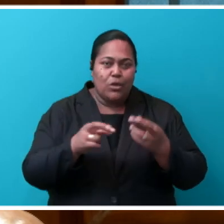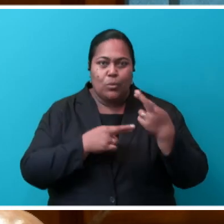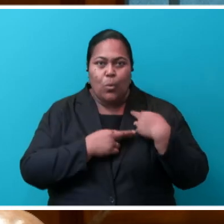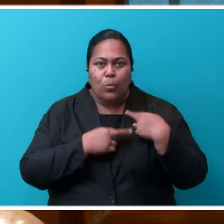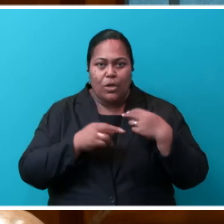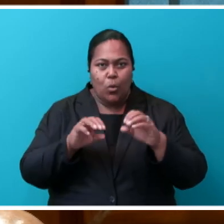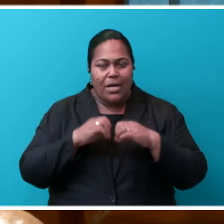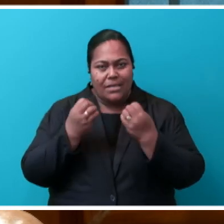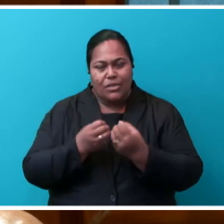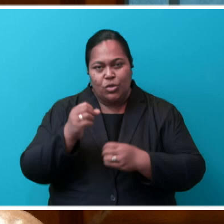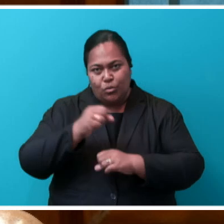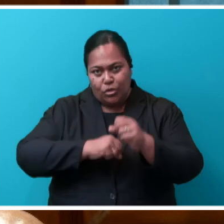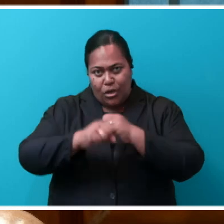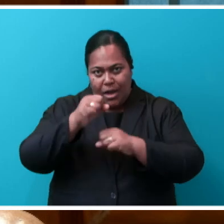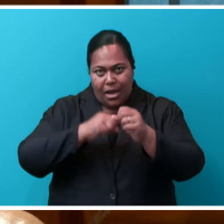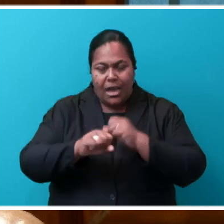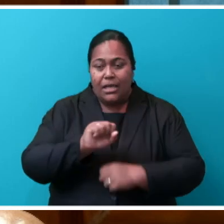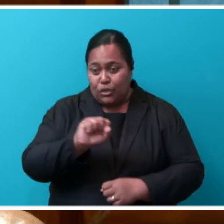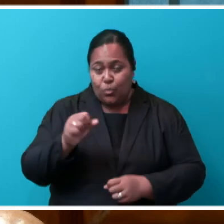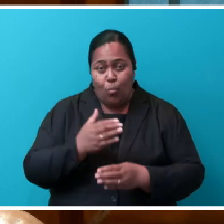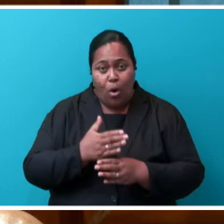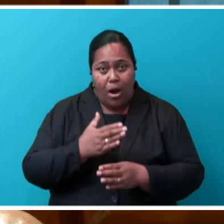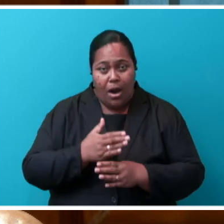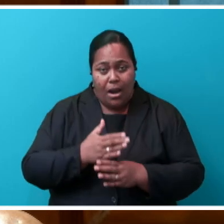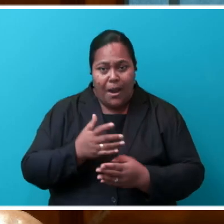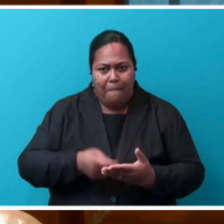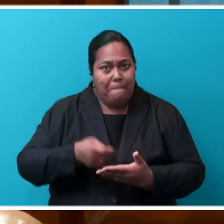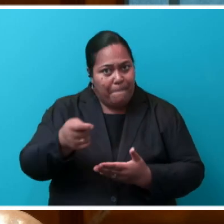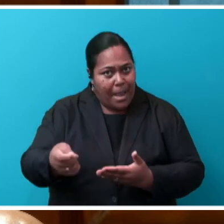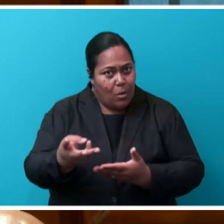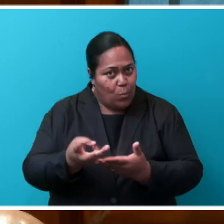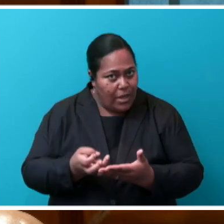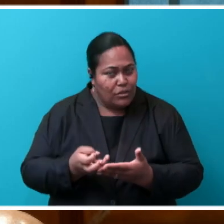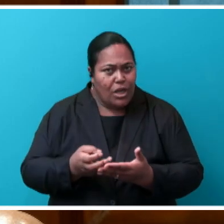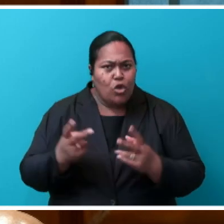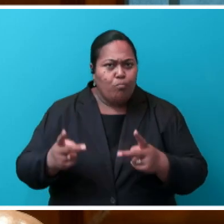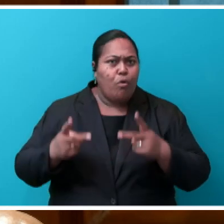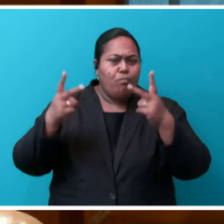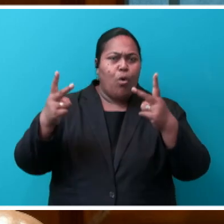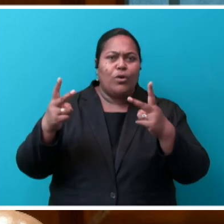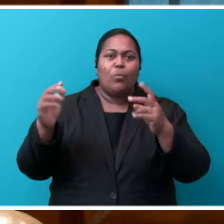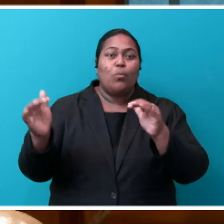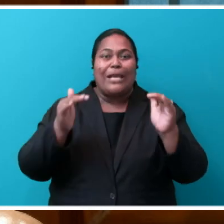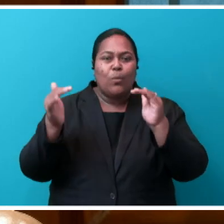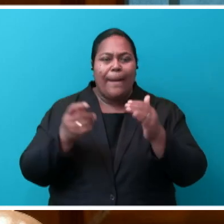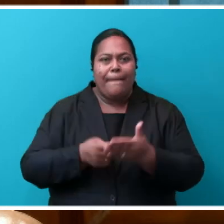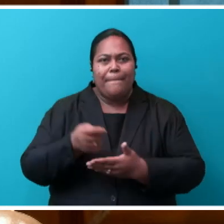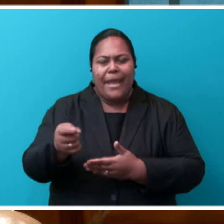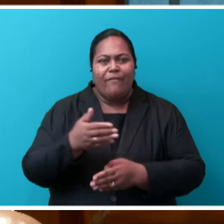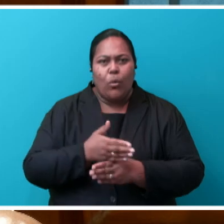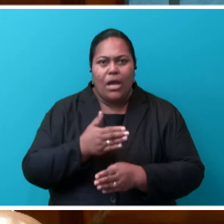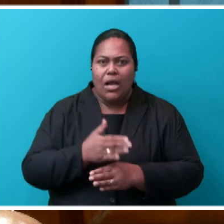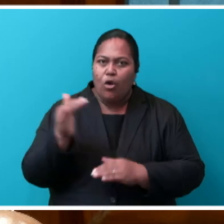structure, its functions and pay scales, promoting the principle of equal pay for work of equal